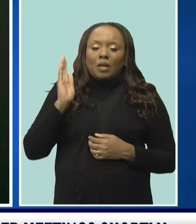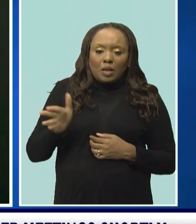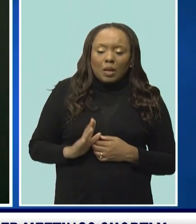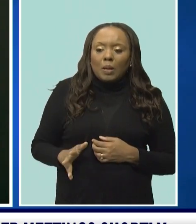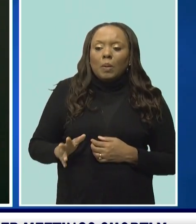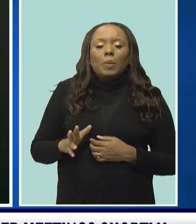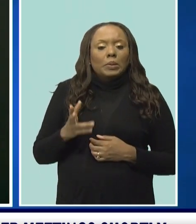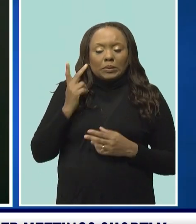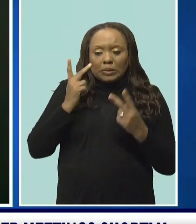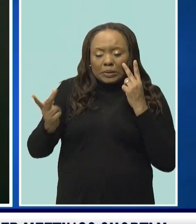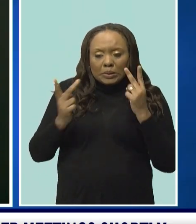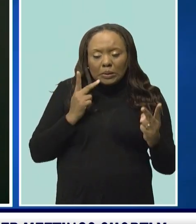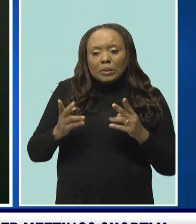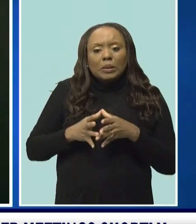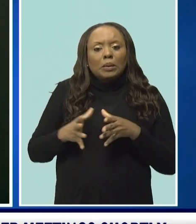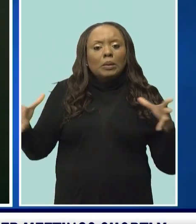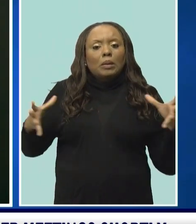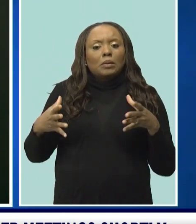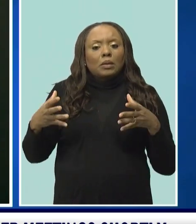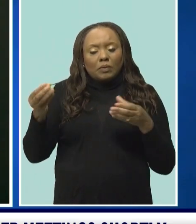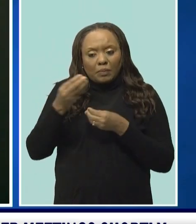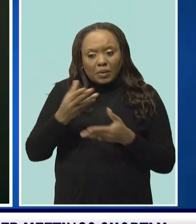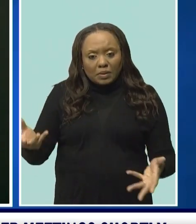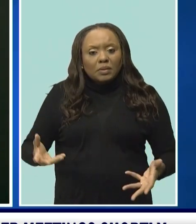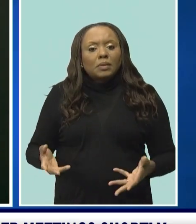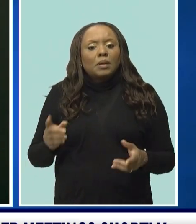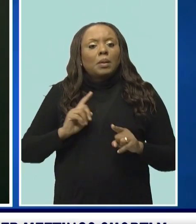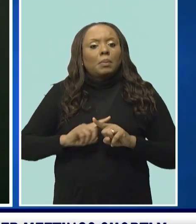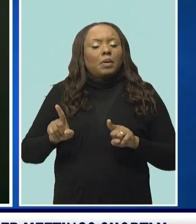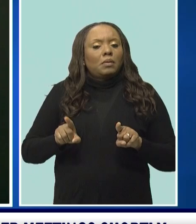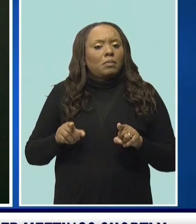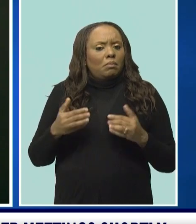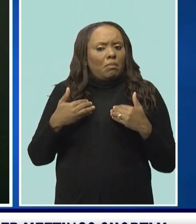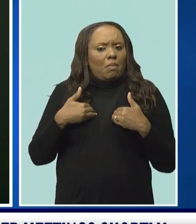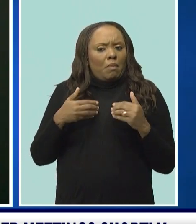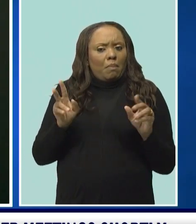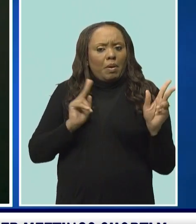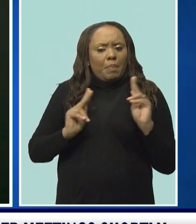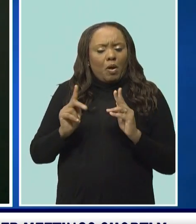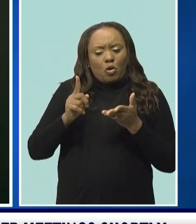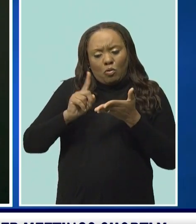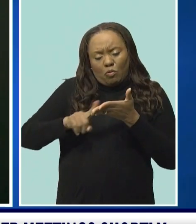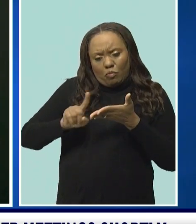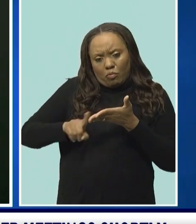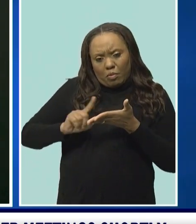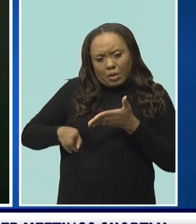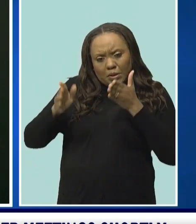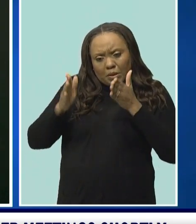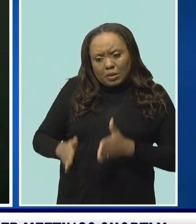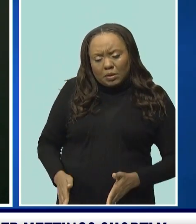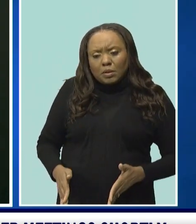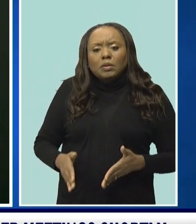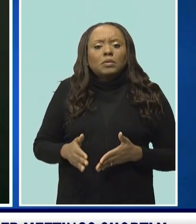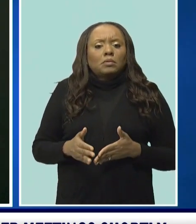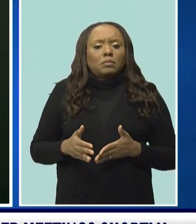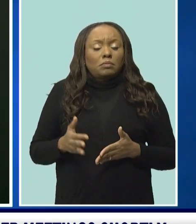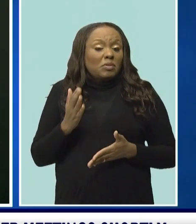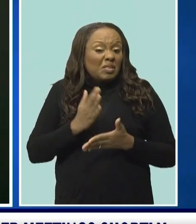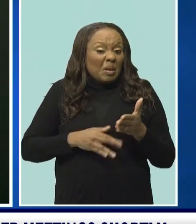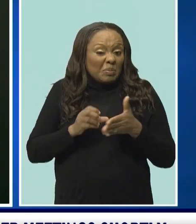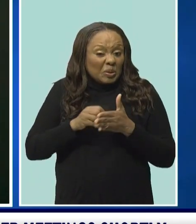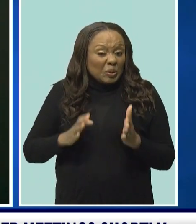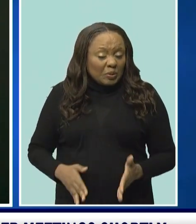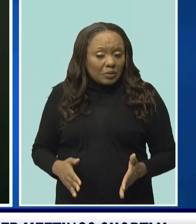go forward, and we've recruited quite a number of research assistants, both graduates and students, that will help the commissioners